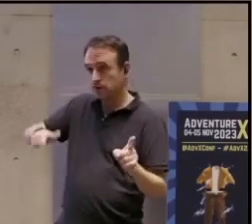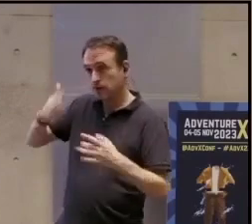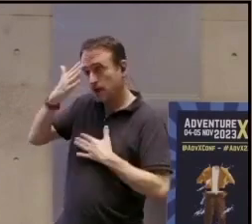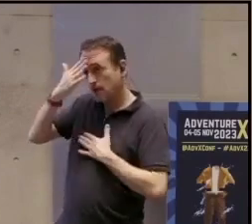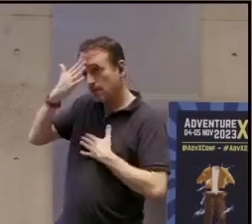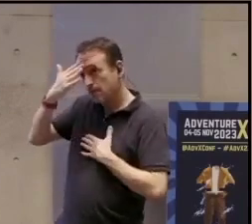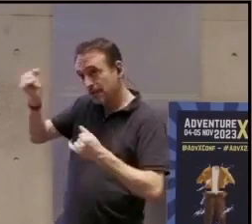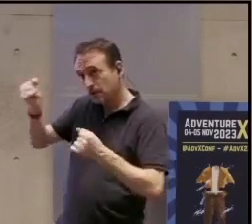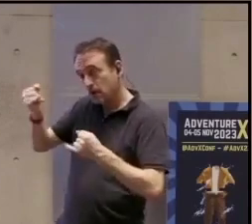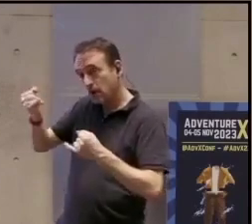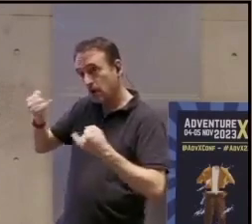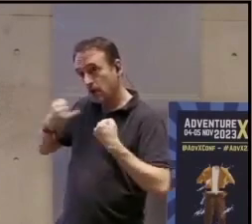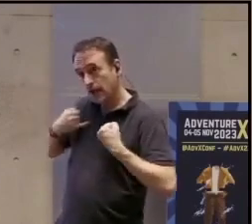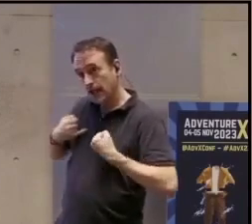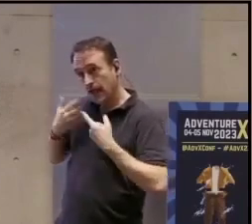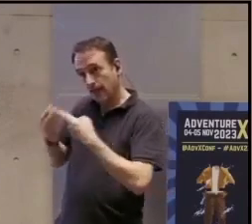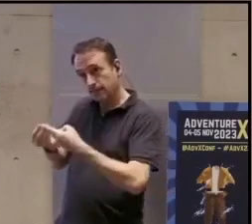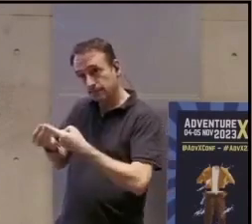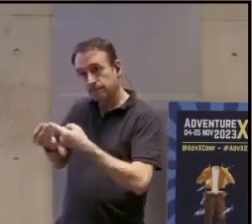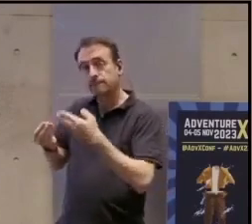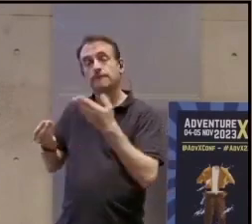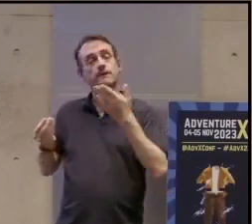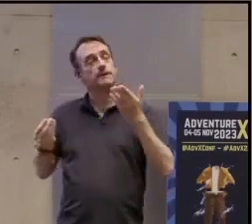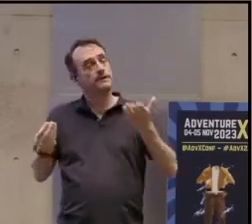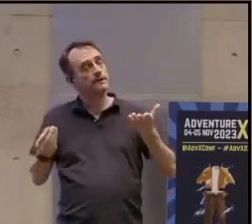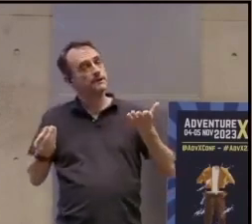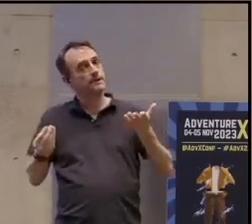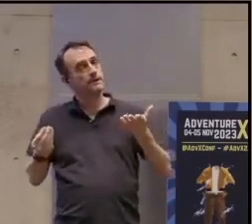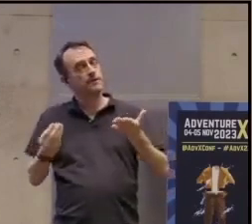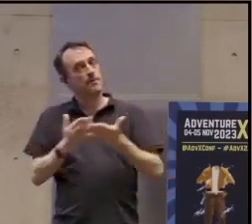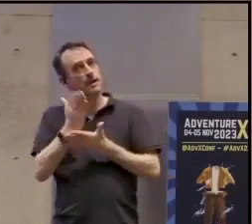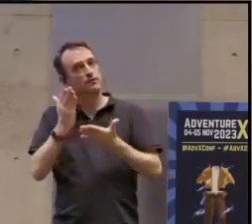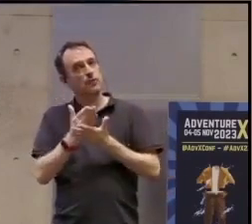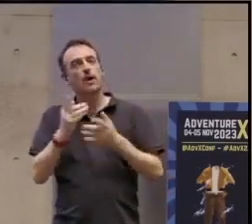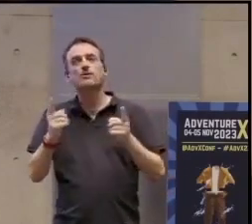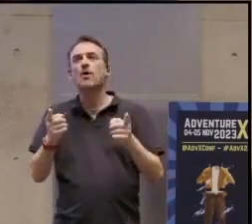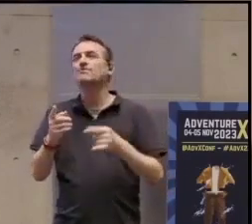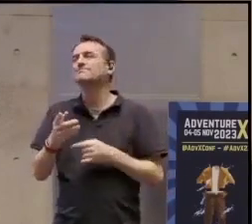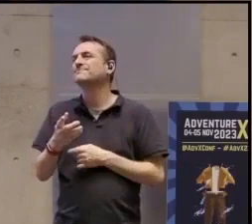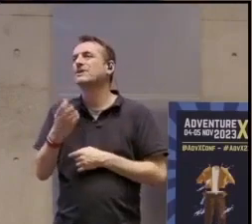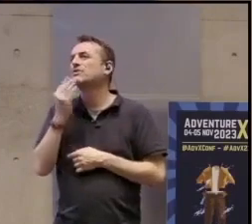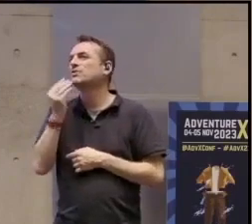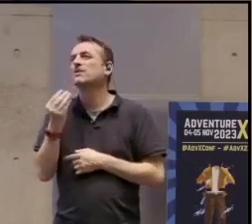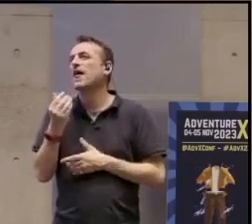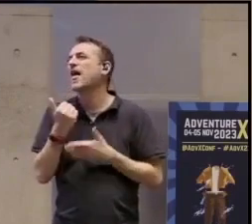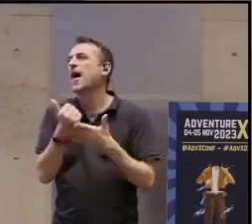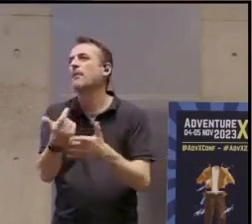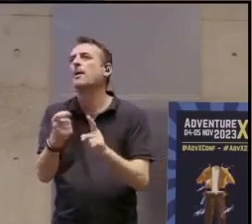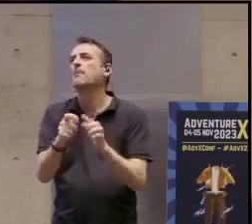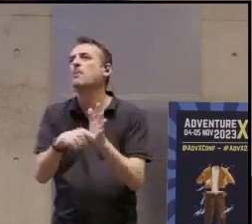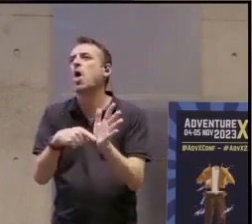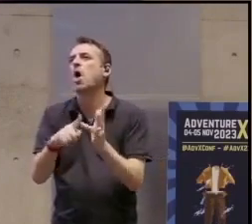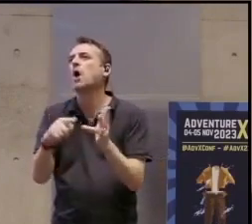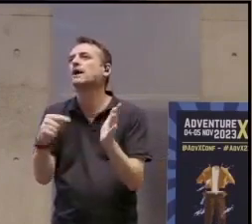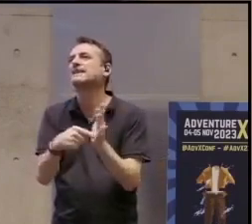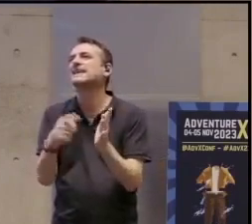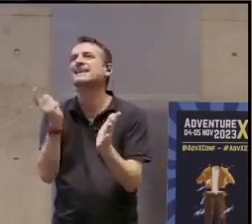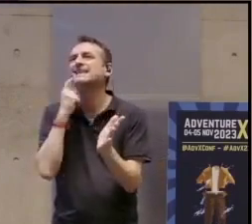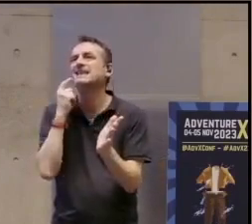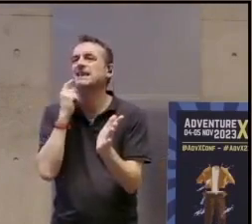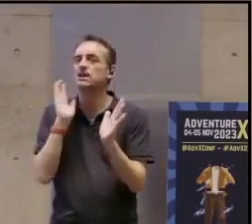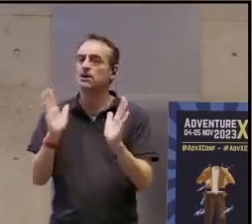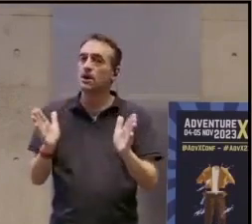be to make sure that it's not just a convenient plot device. Make sure that, just like in real life,